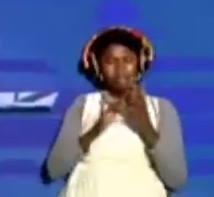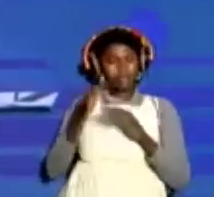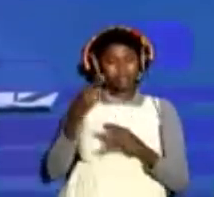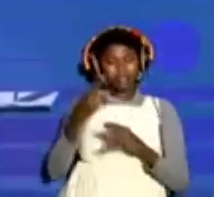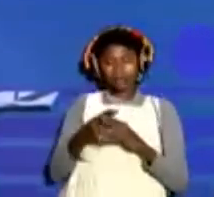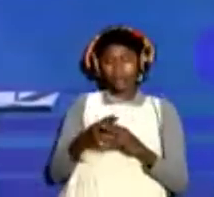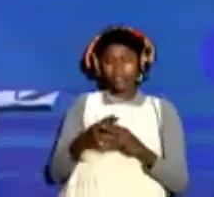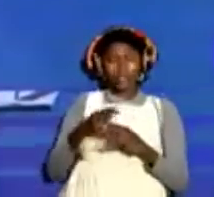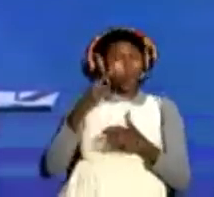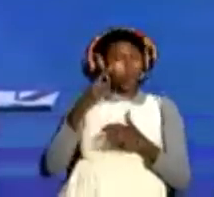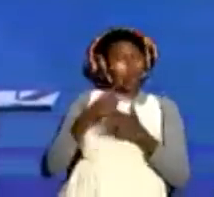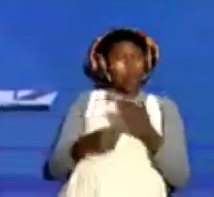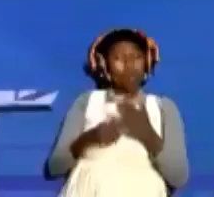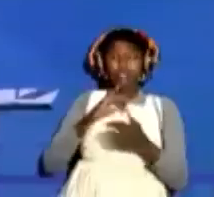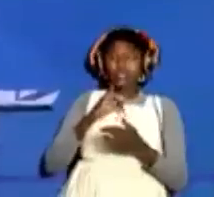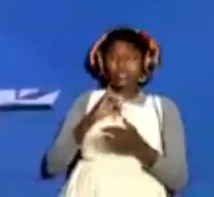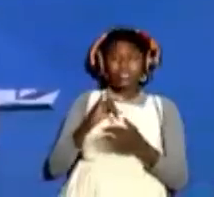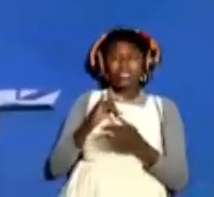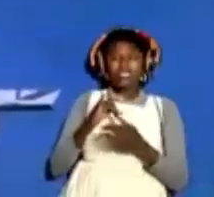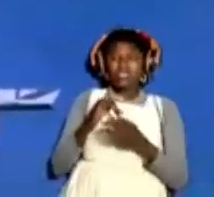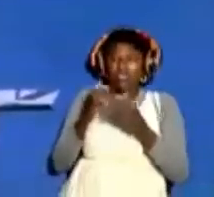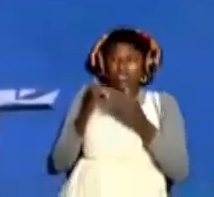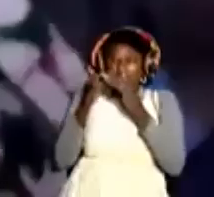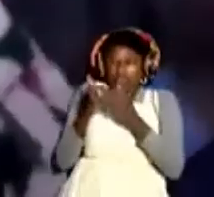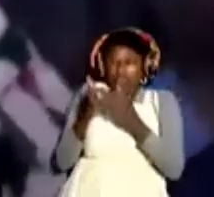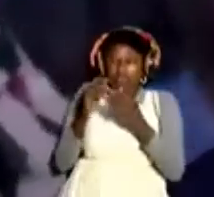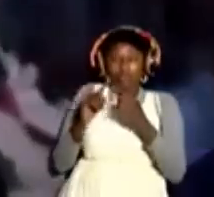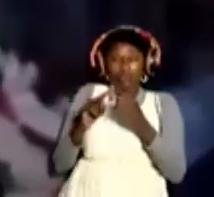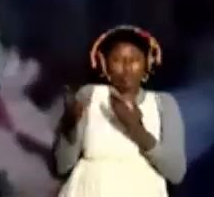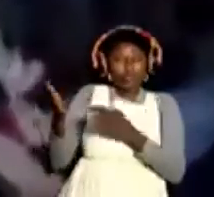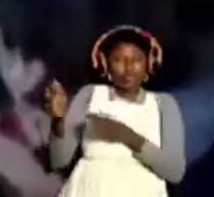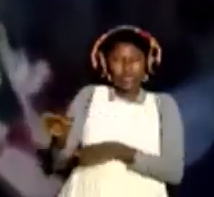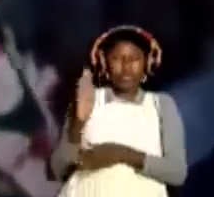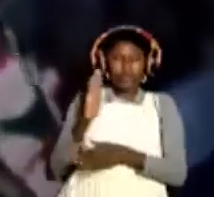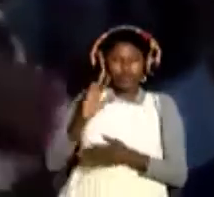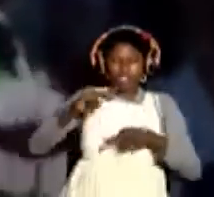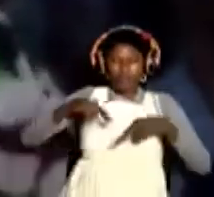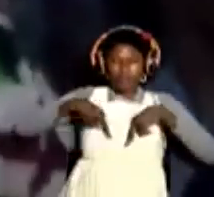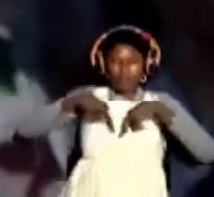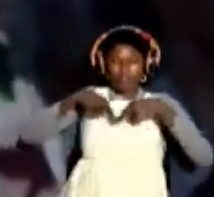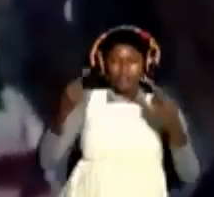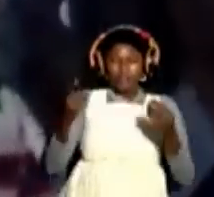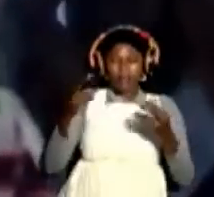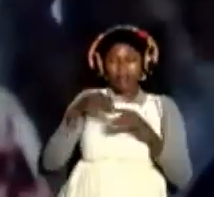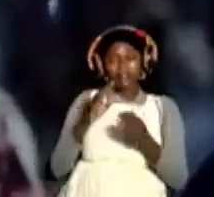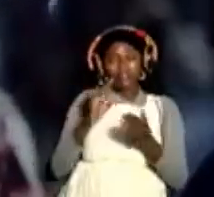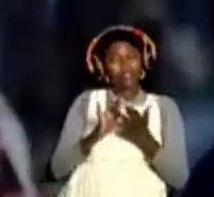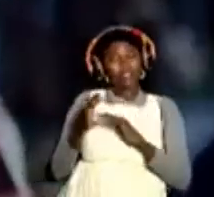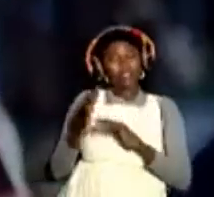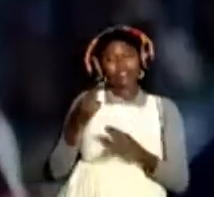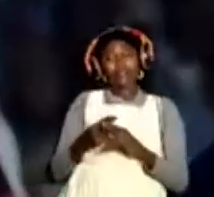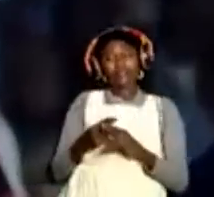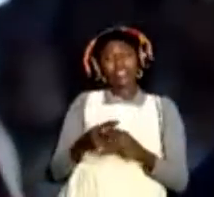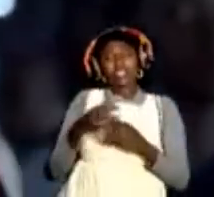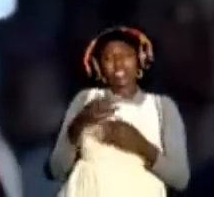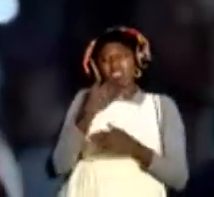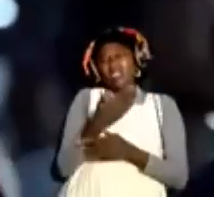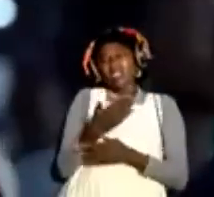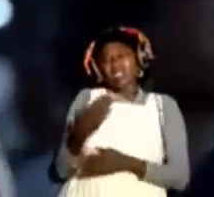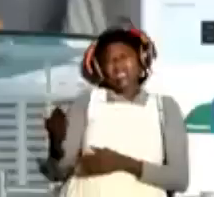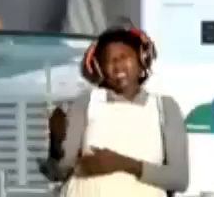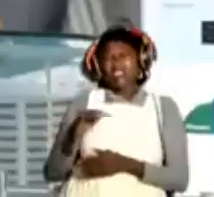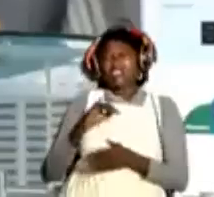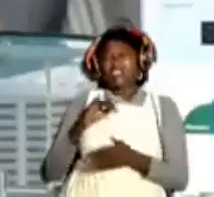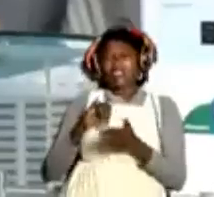Things that are about dying, they will receive revival in the name of Jesus Christ. Things that are out